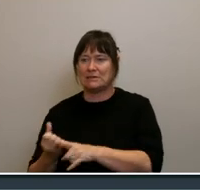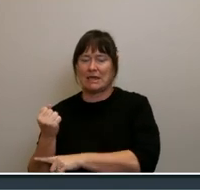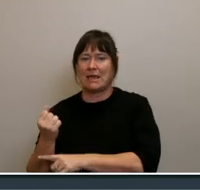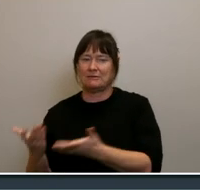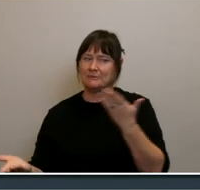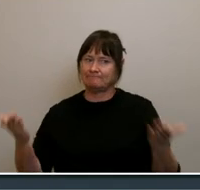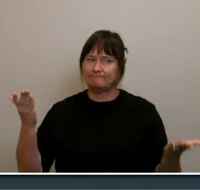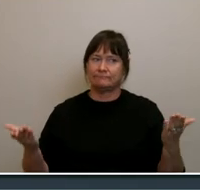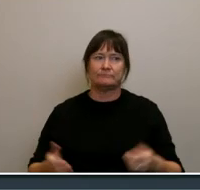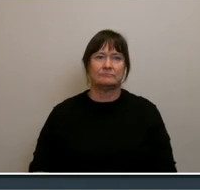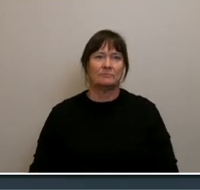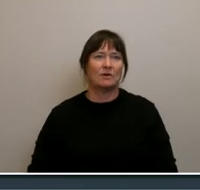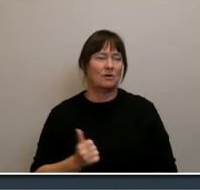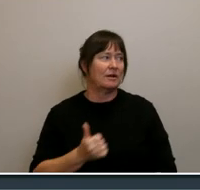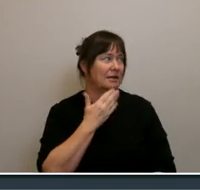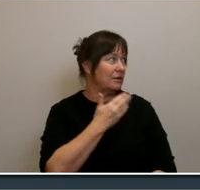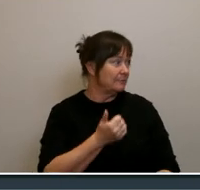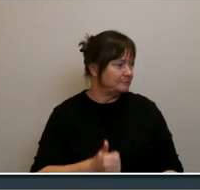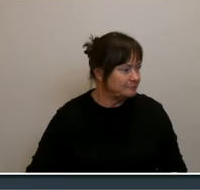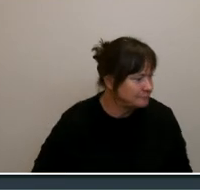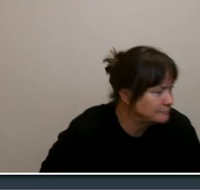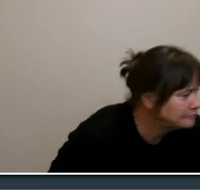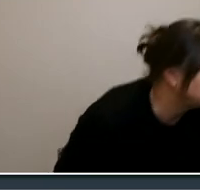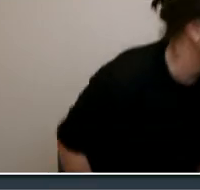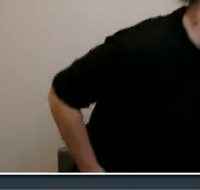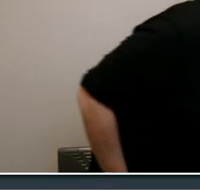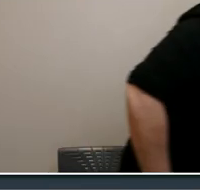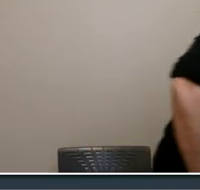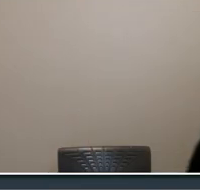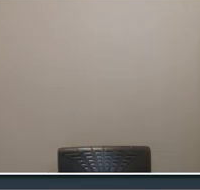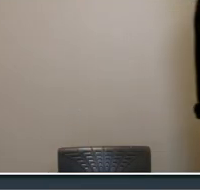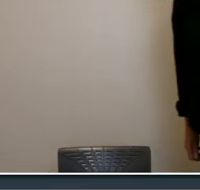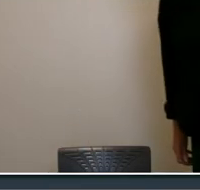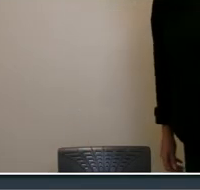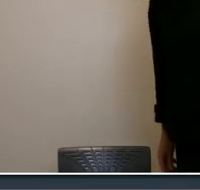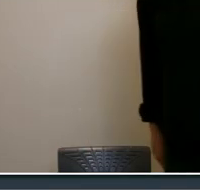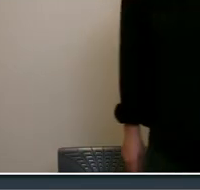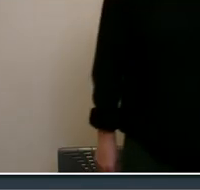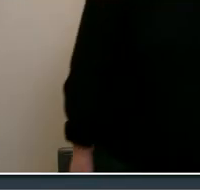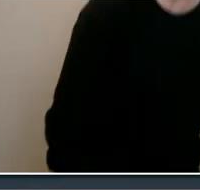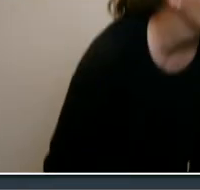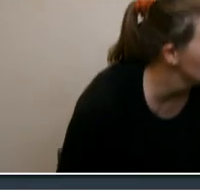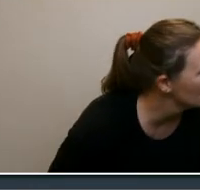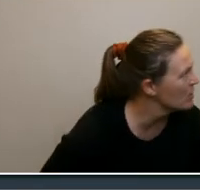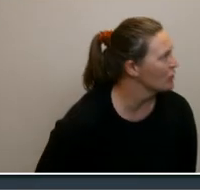No further questions. Oh. Thank you. I thought I might get a cup of tea.